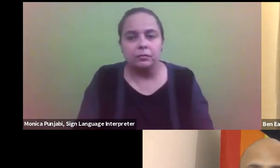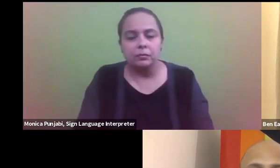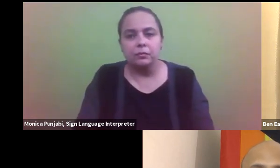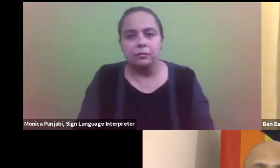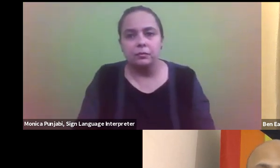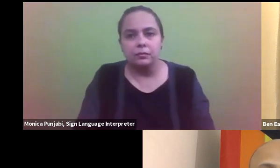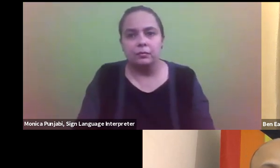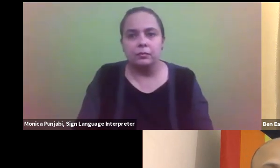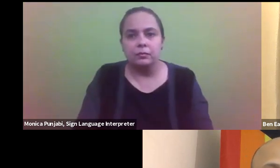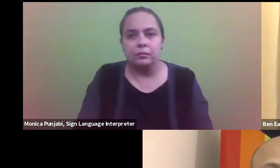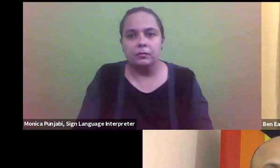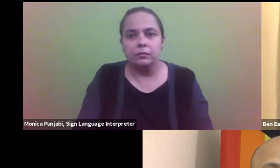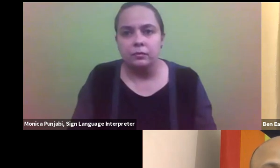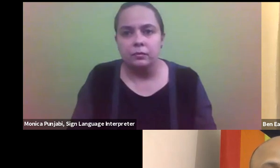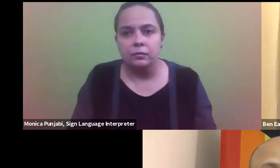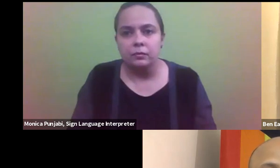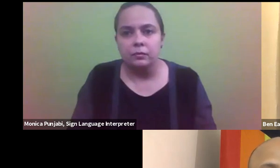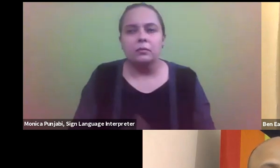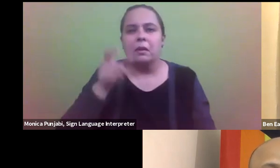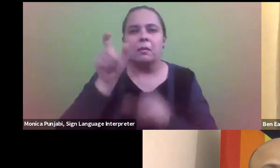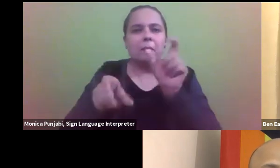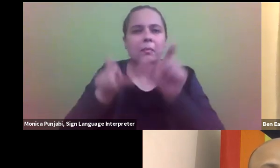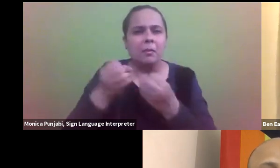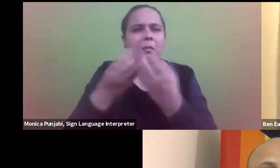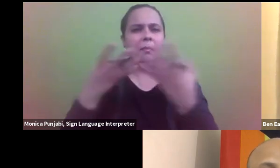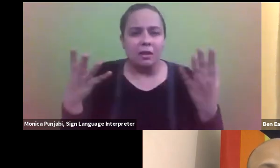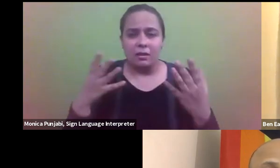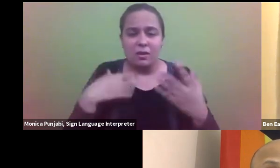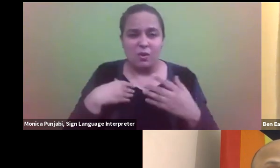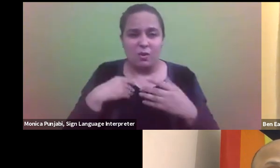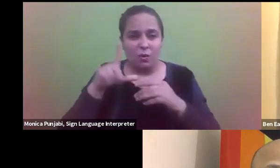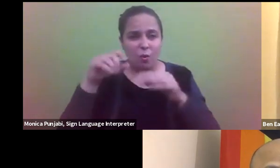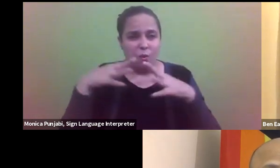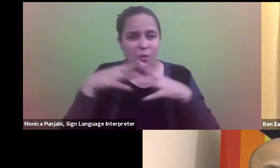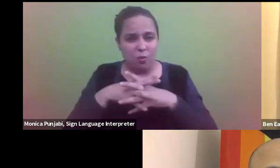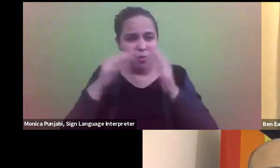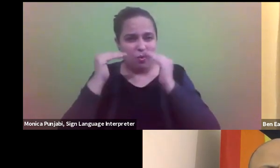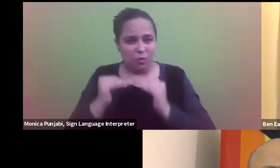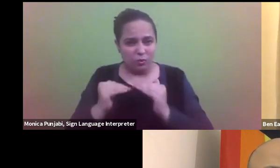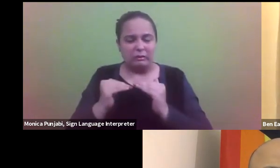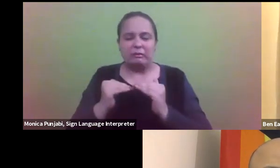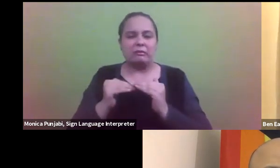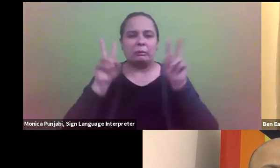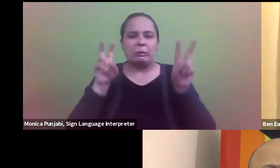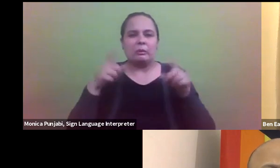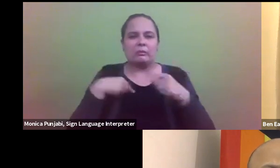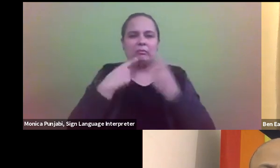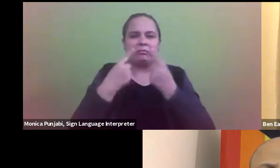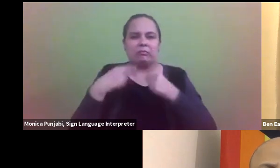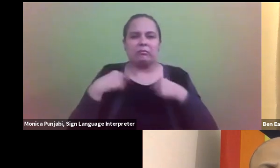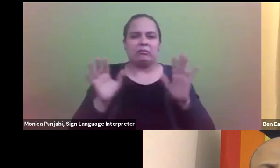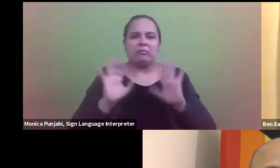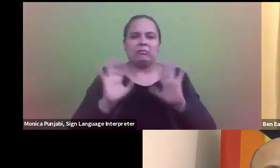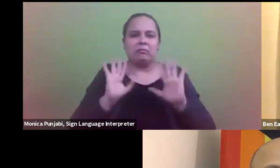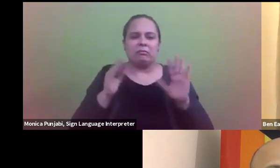people wouldn't like to talk about themselves being lower caste because they will feel more stigmatized. And I've been asked that question not just